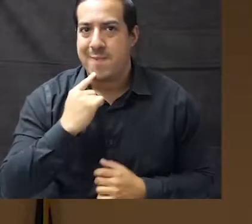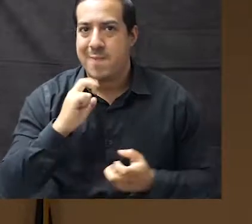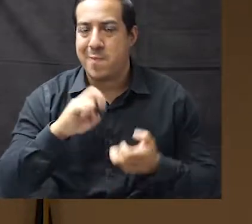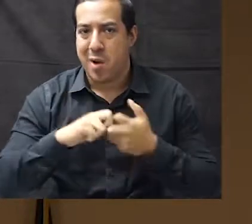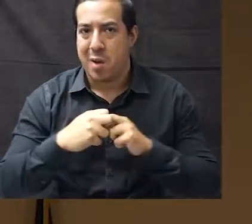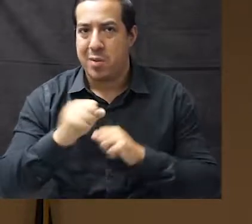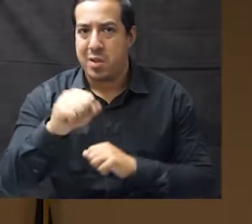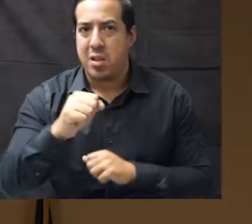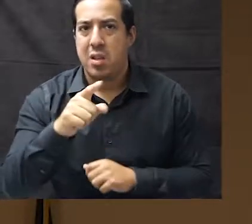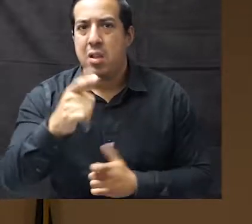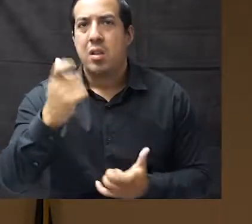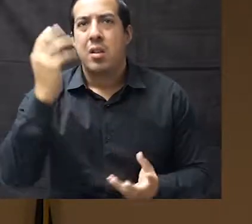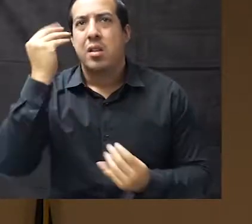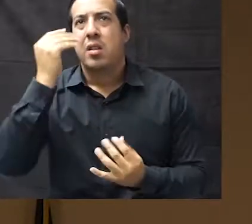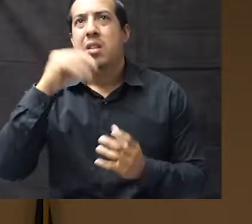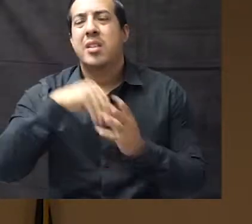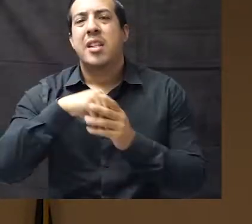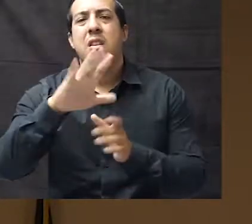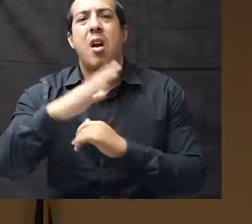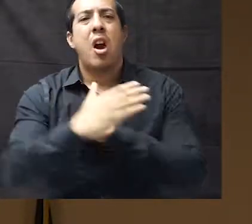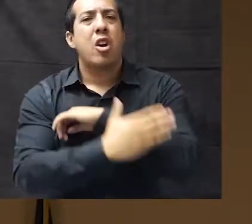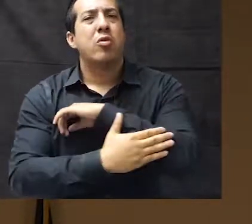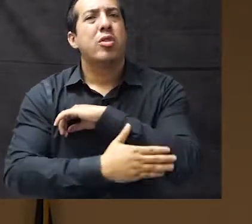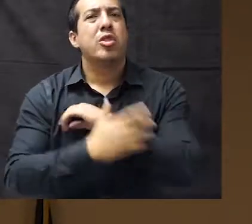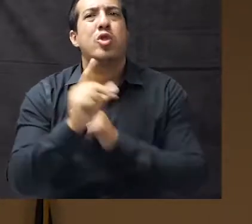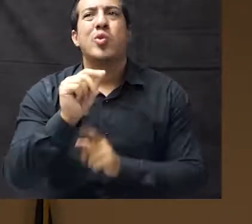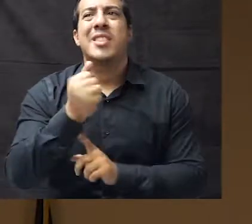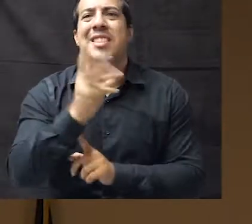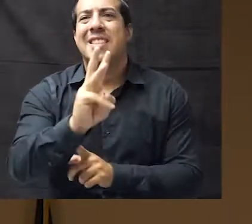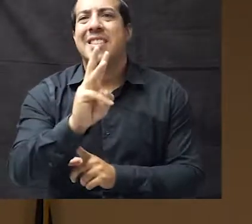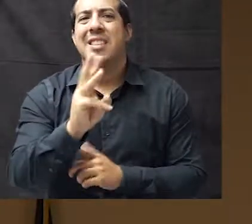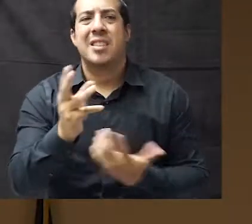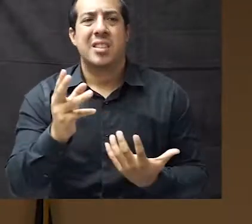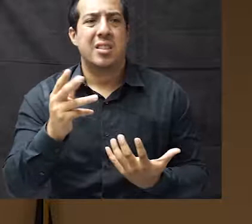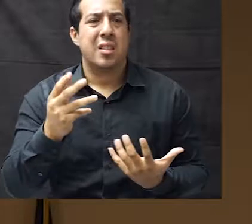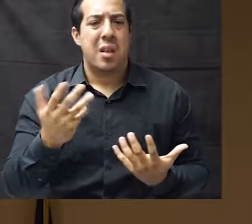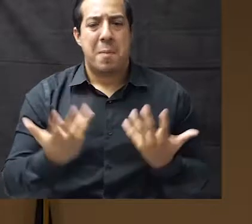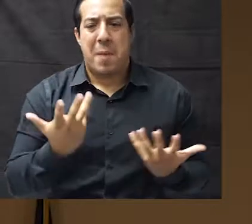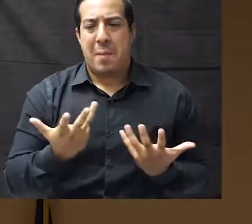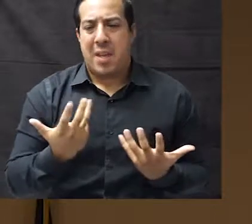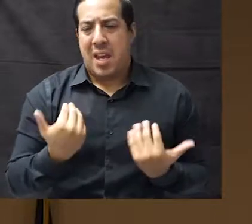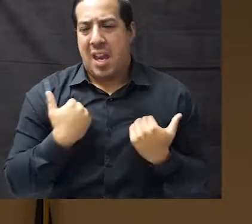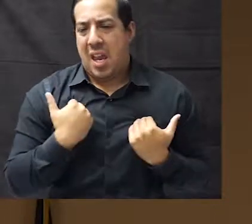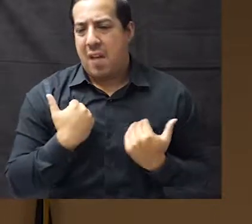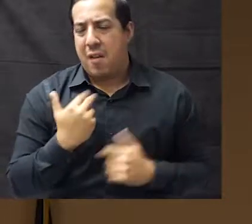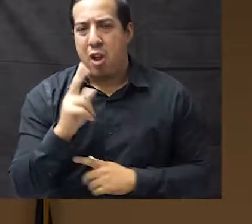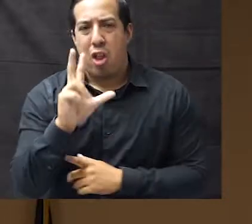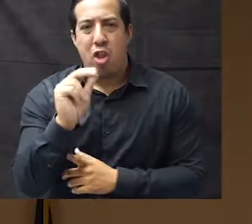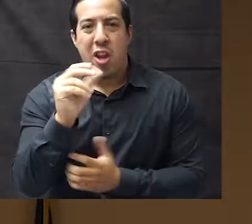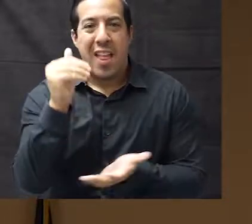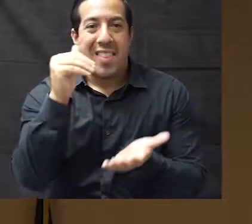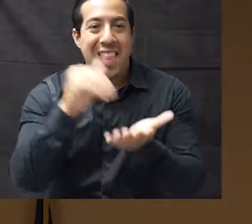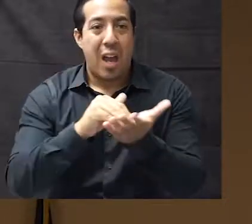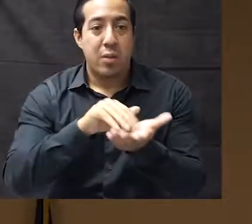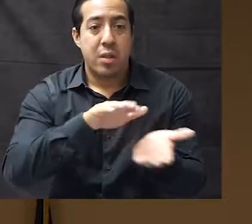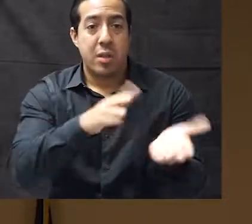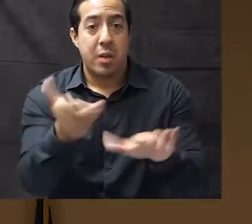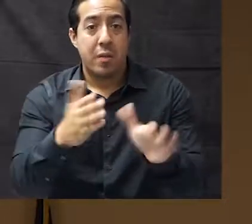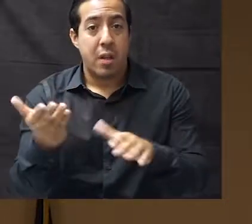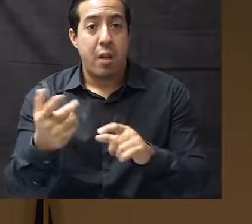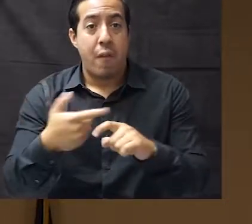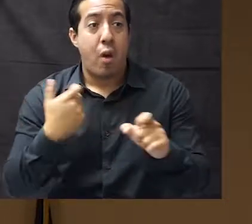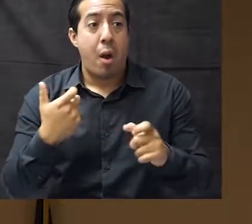This is a real problem. Think about it. In the country in 2016, there were